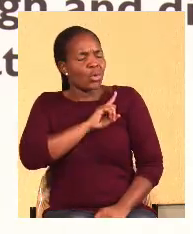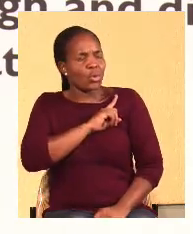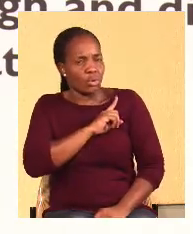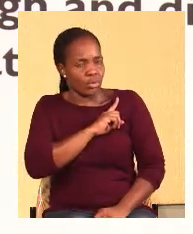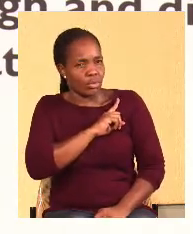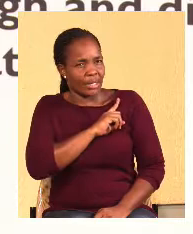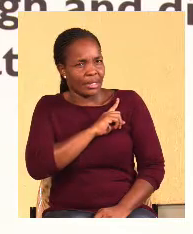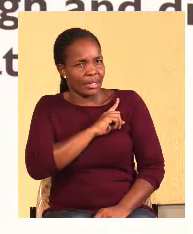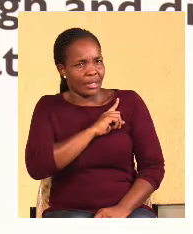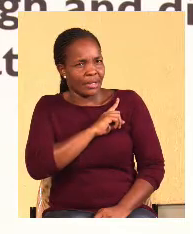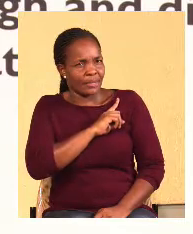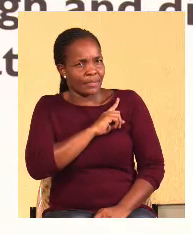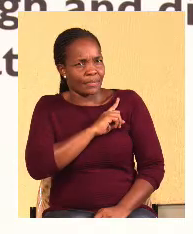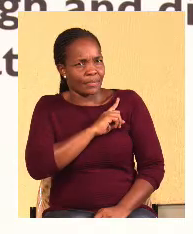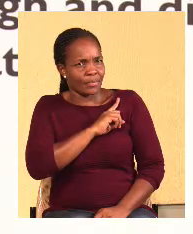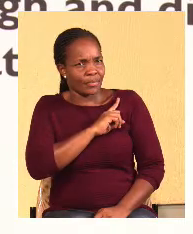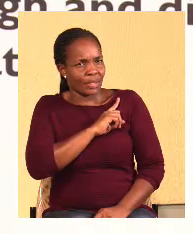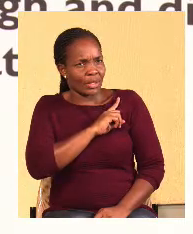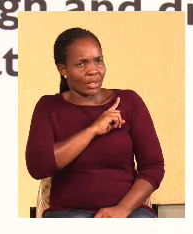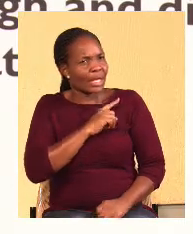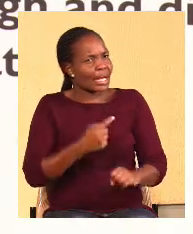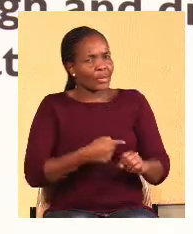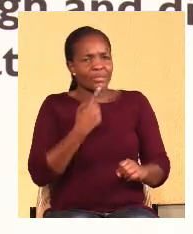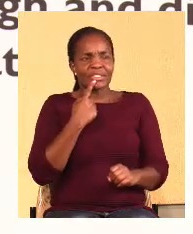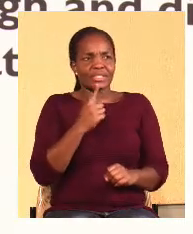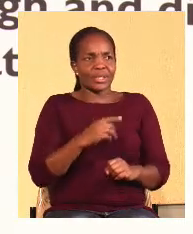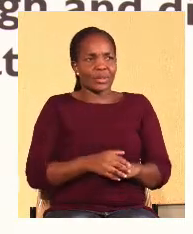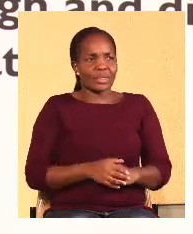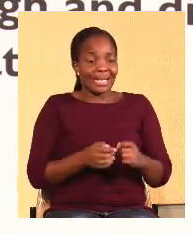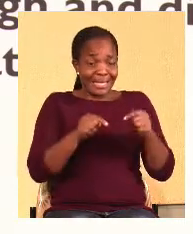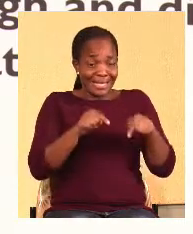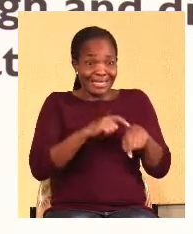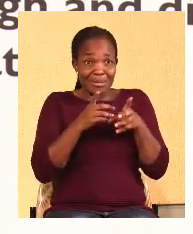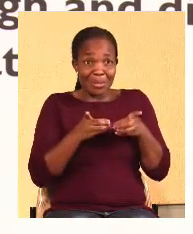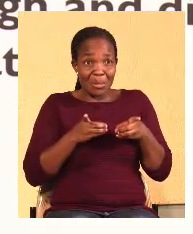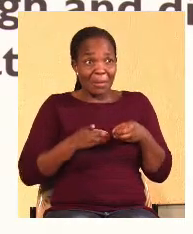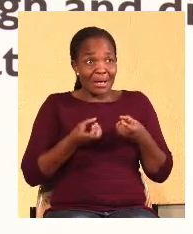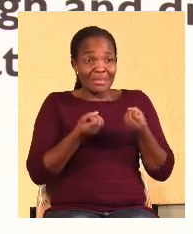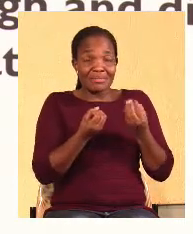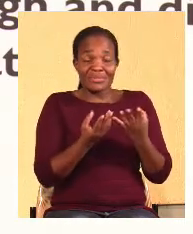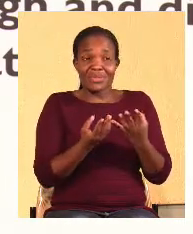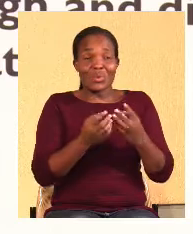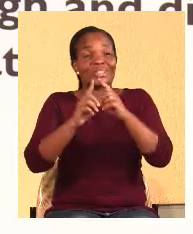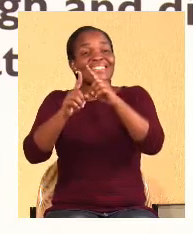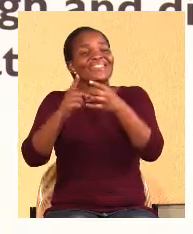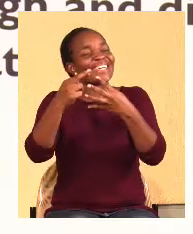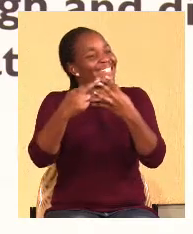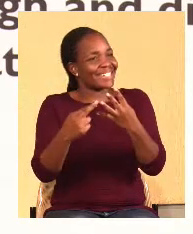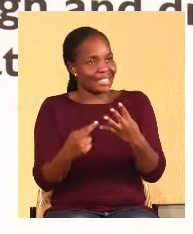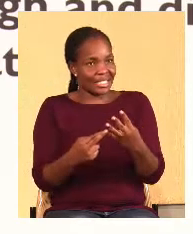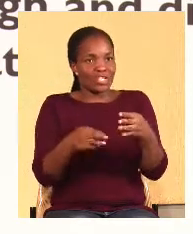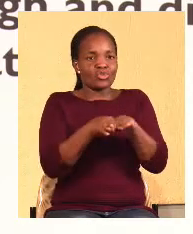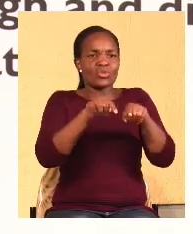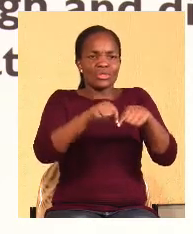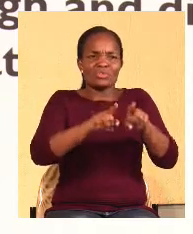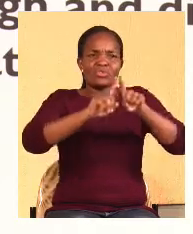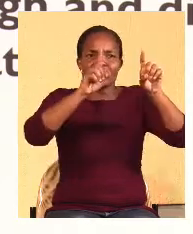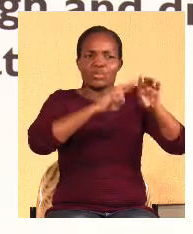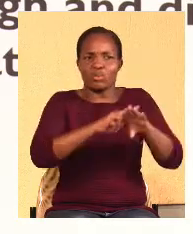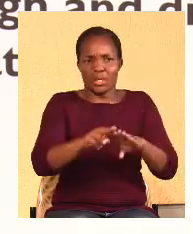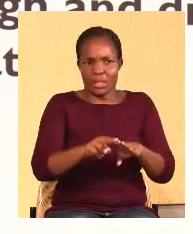situation because, like I always say, a state of emergency provides you with some flexibility to do the things that you need to do. And it also allows